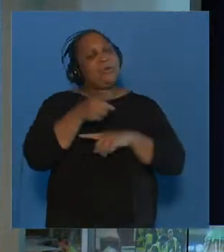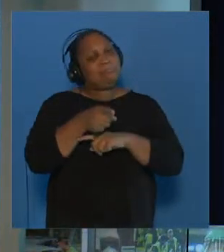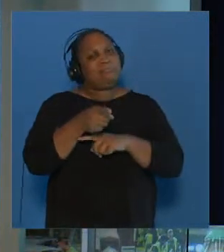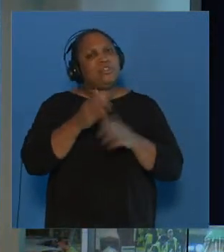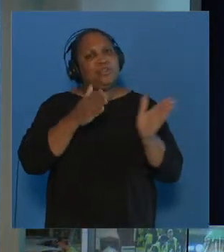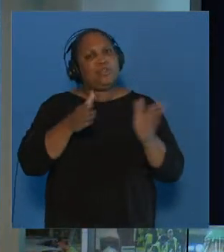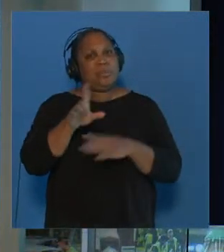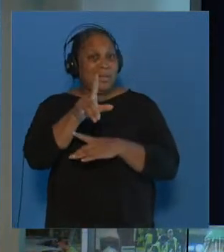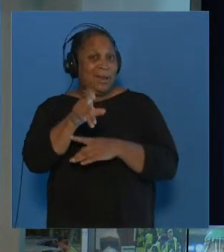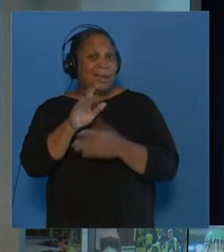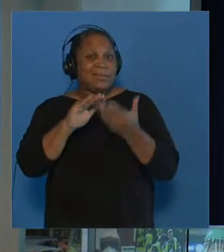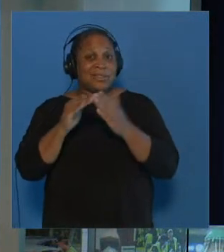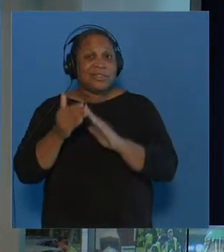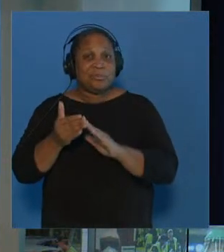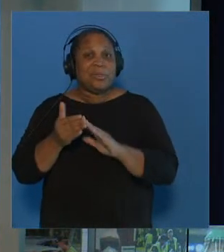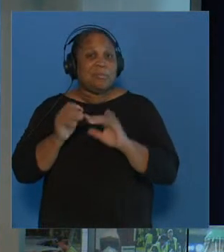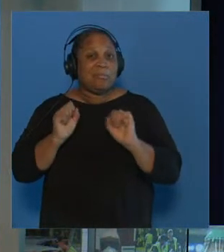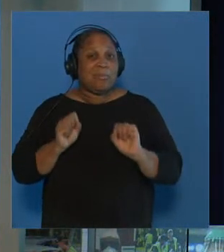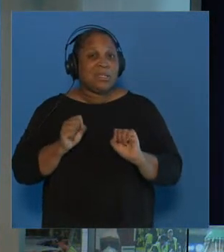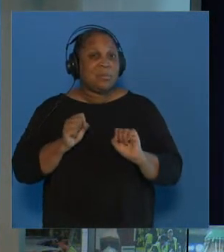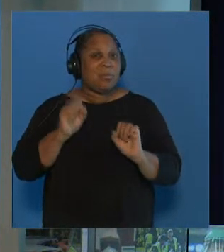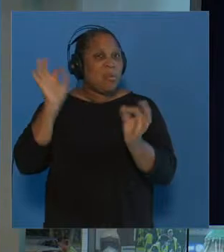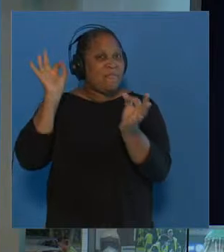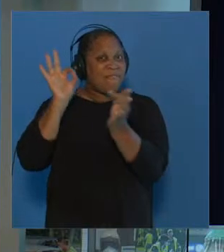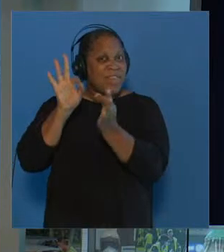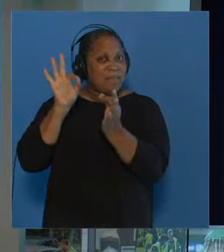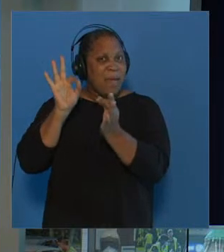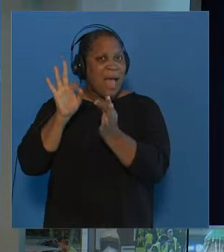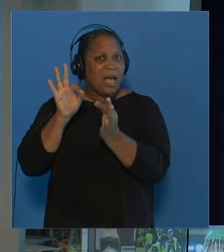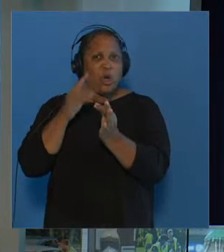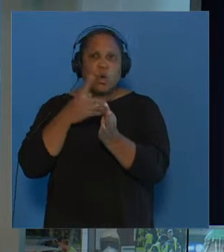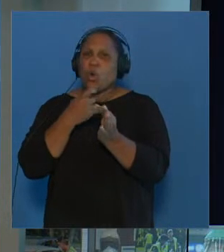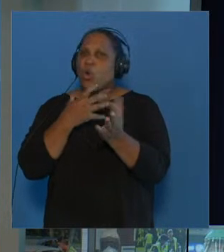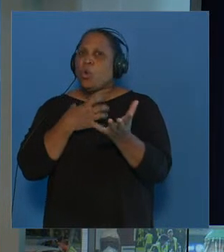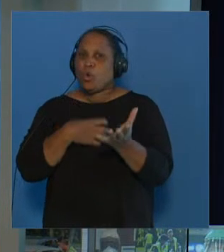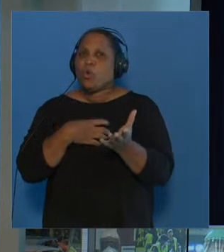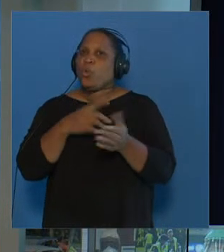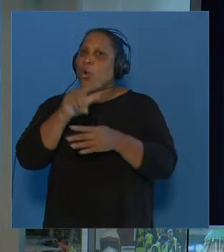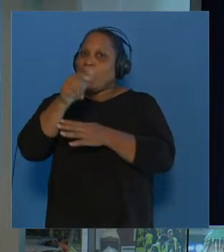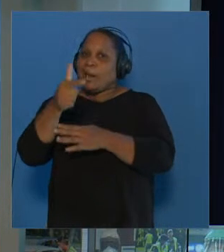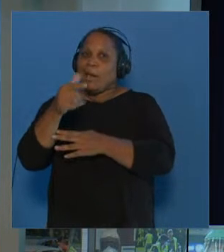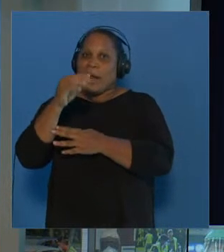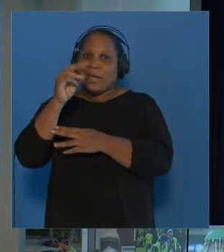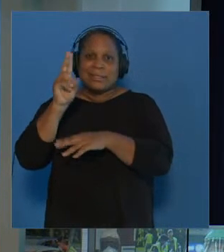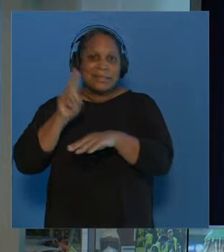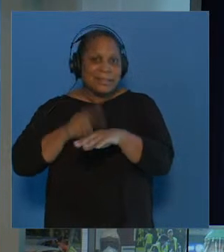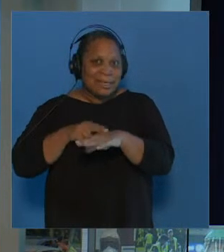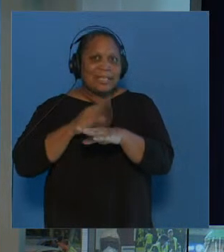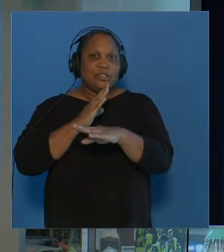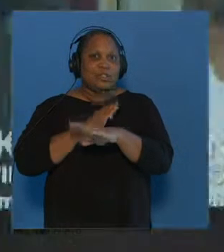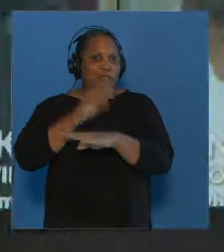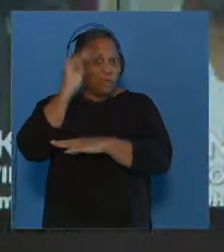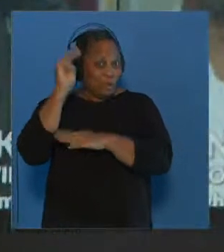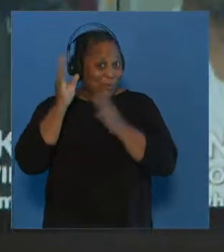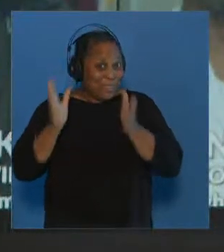on asking the community, if possible, for feedback on who they wish to become the next Minister of National Security or